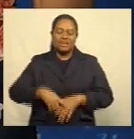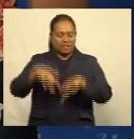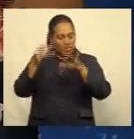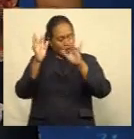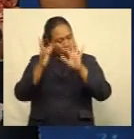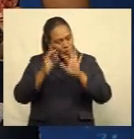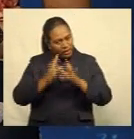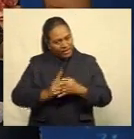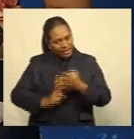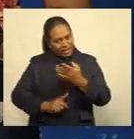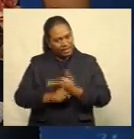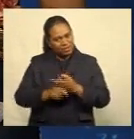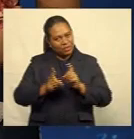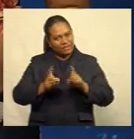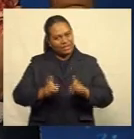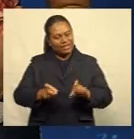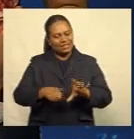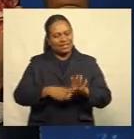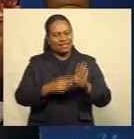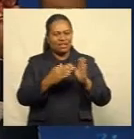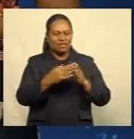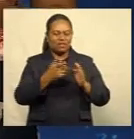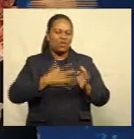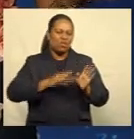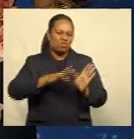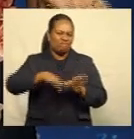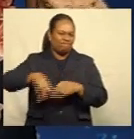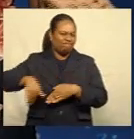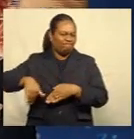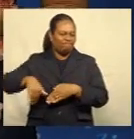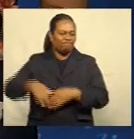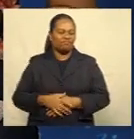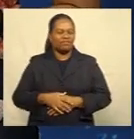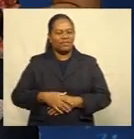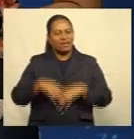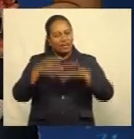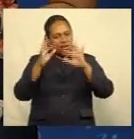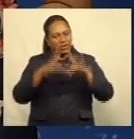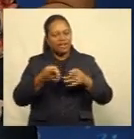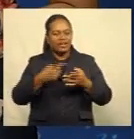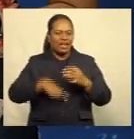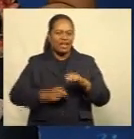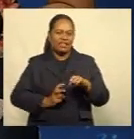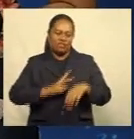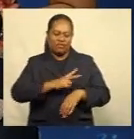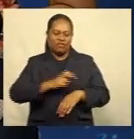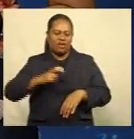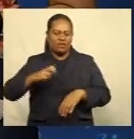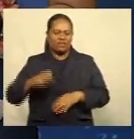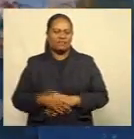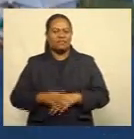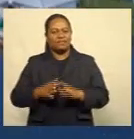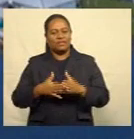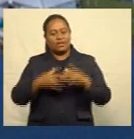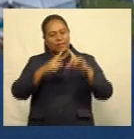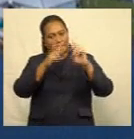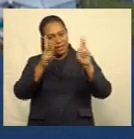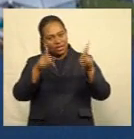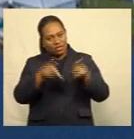so stay in if you have to, avoid the showers and avoid the virus. Now on to our shot of the